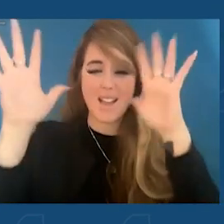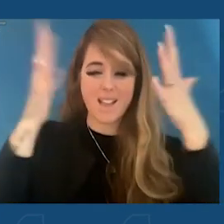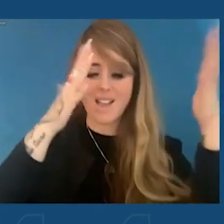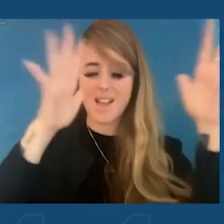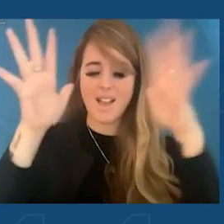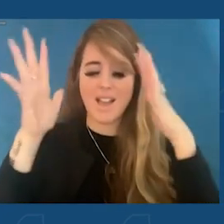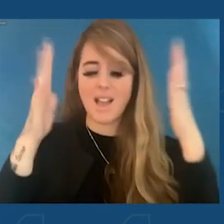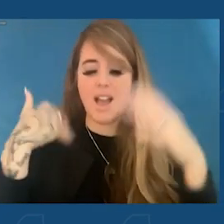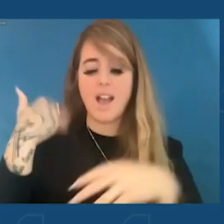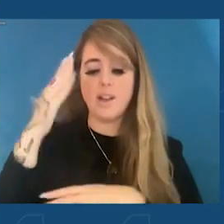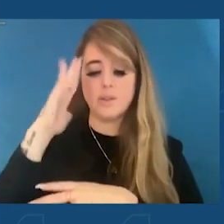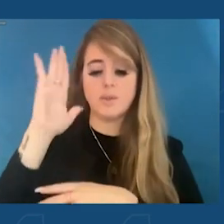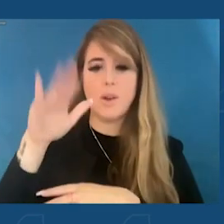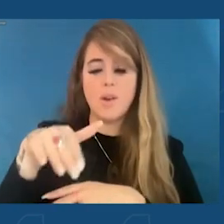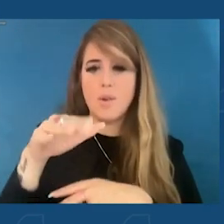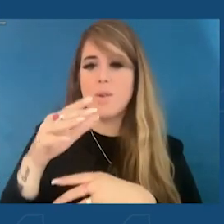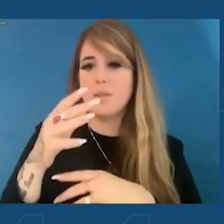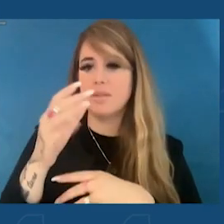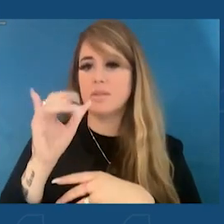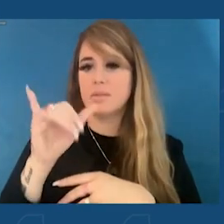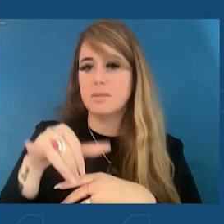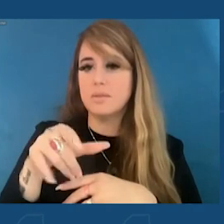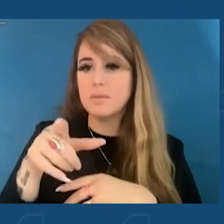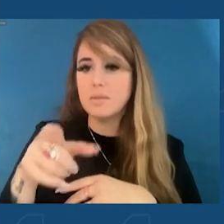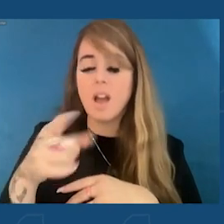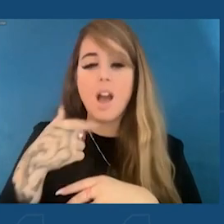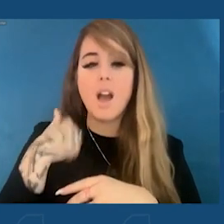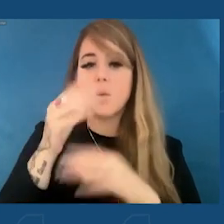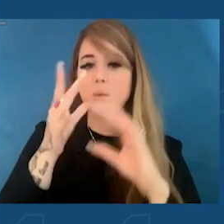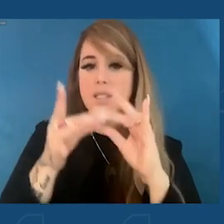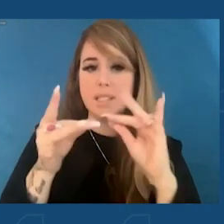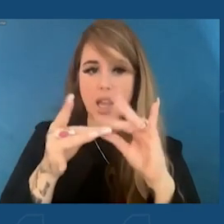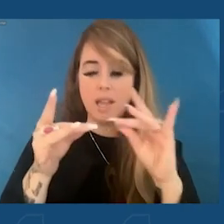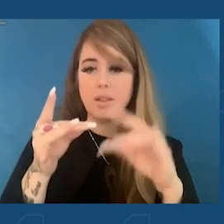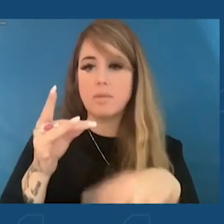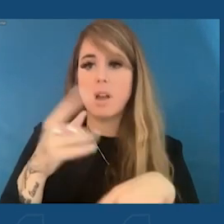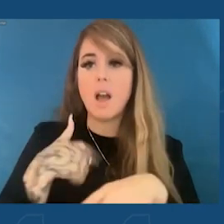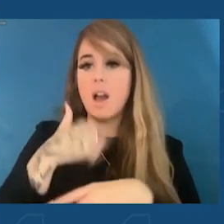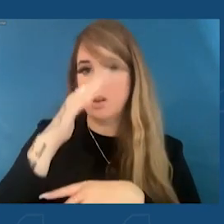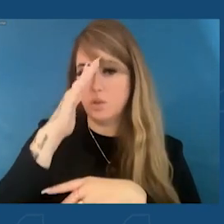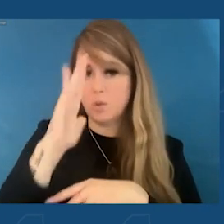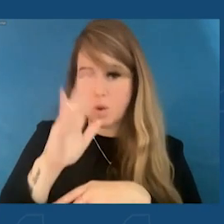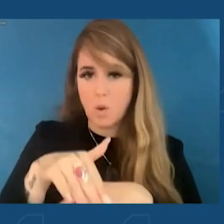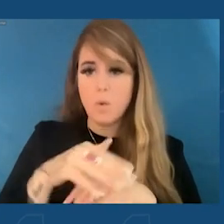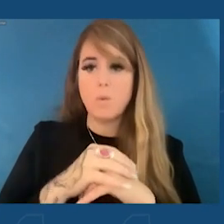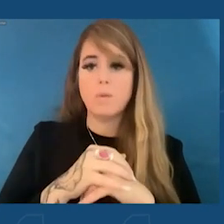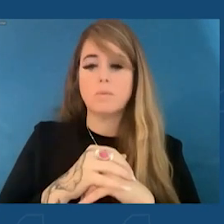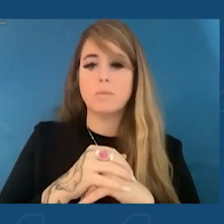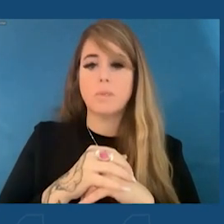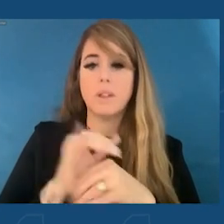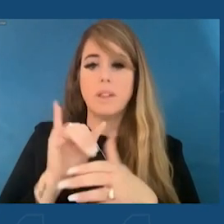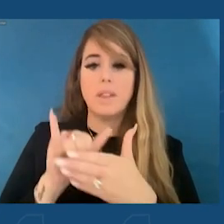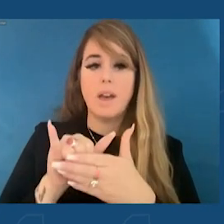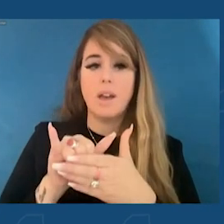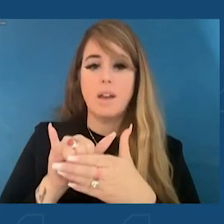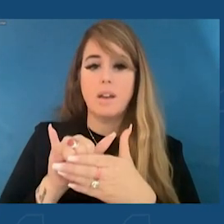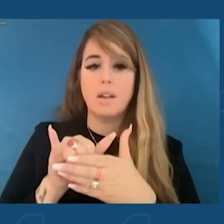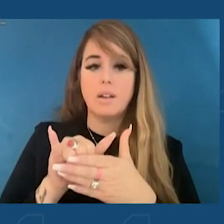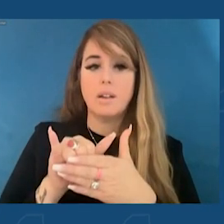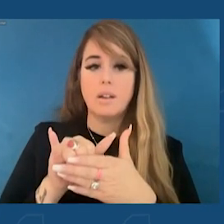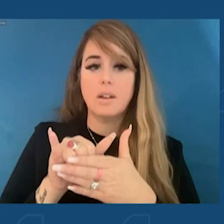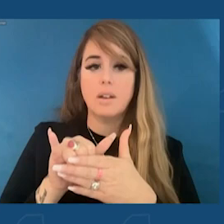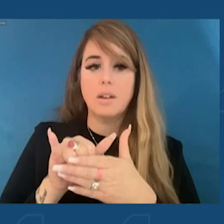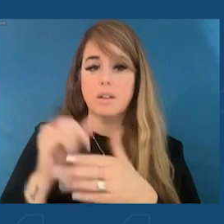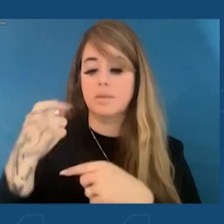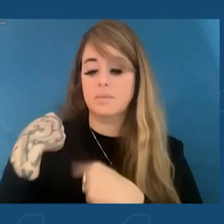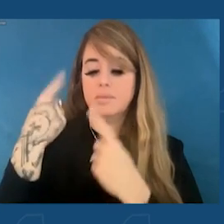Anthony Simone is here as well. Let me just say, I know that throughout this